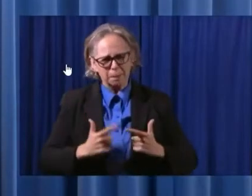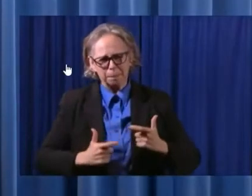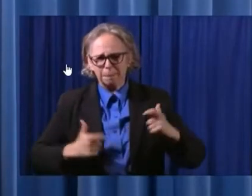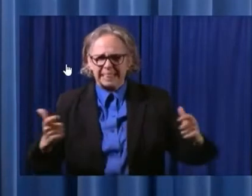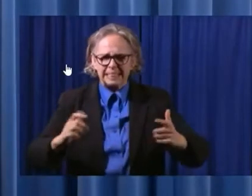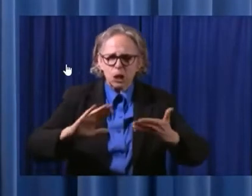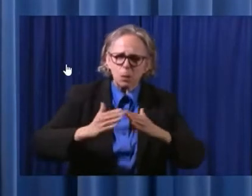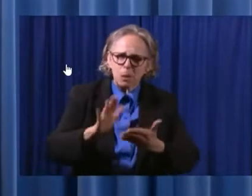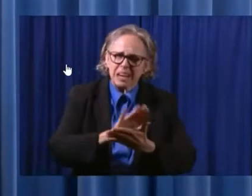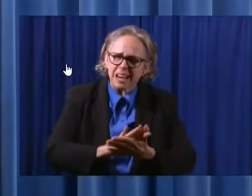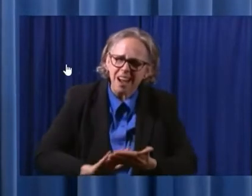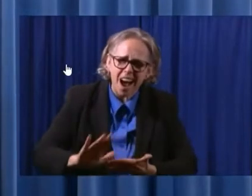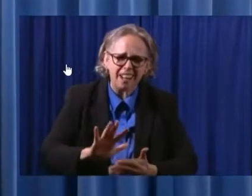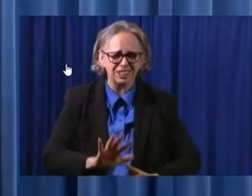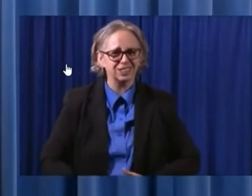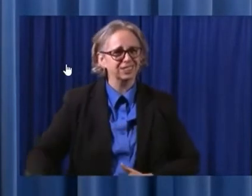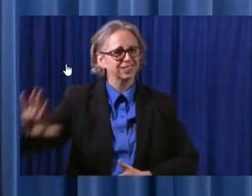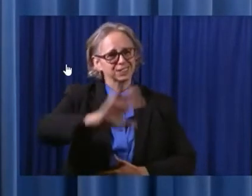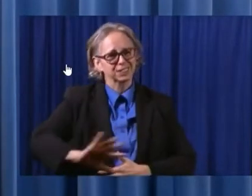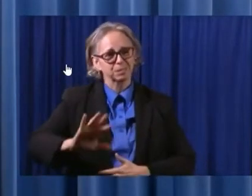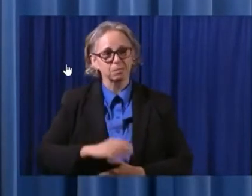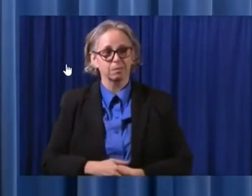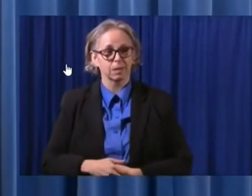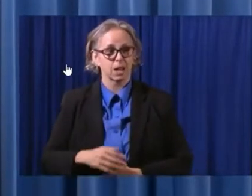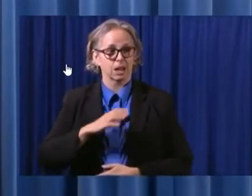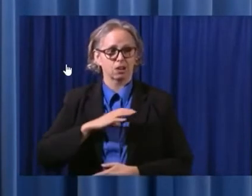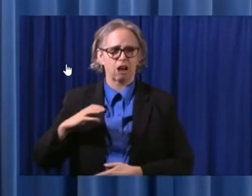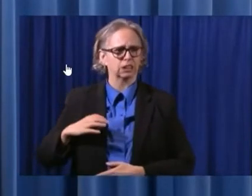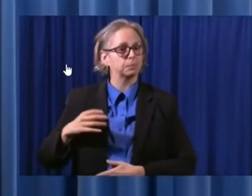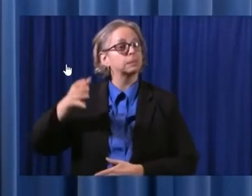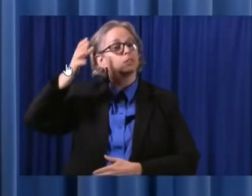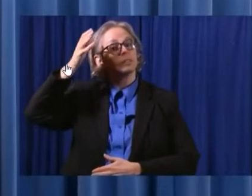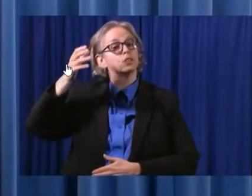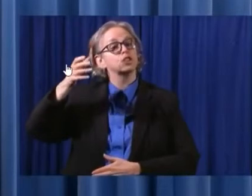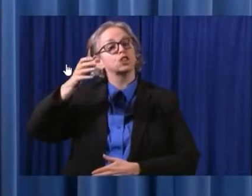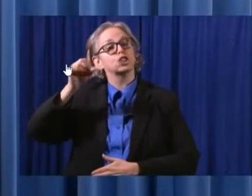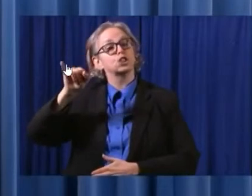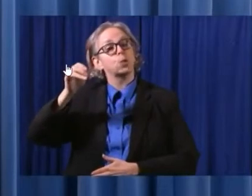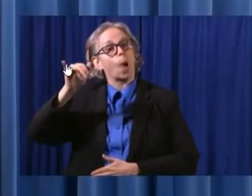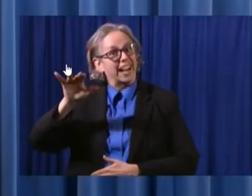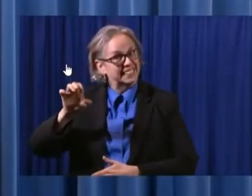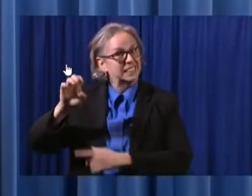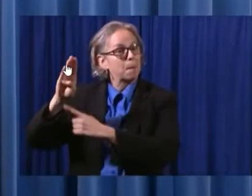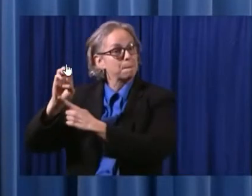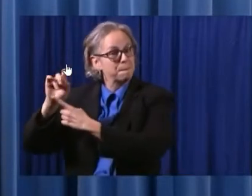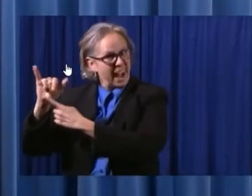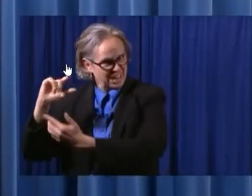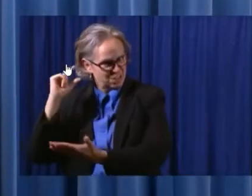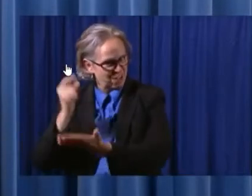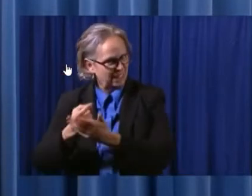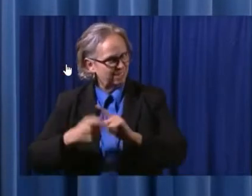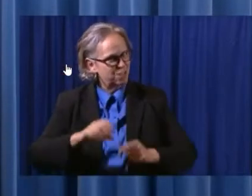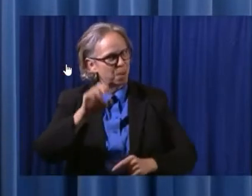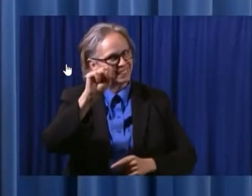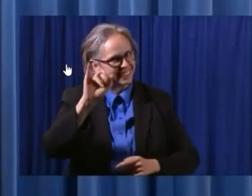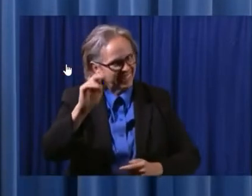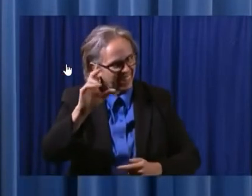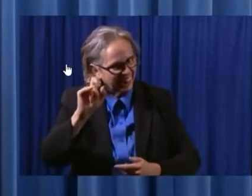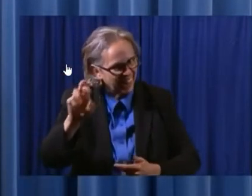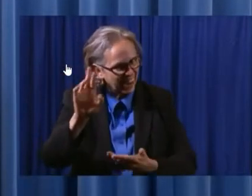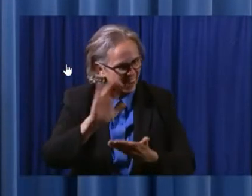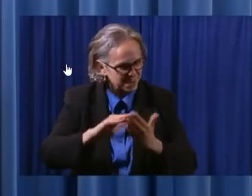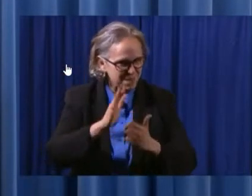alums include Congresswoman Joyce Beatty, as well as State Senator Fred Strayhorn. So to both of